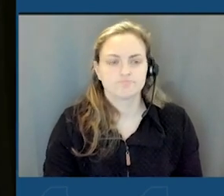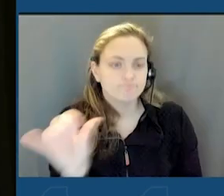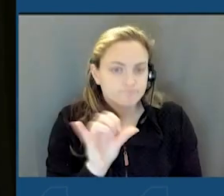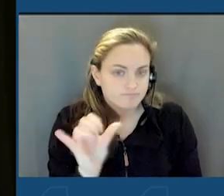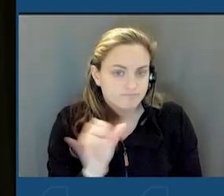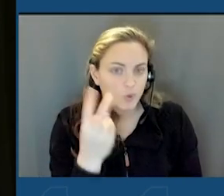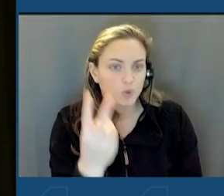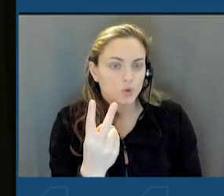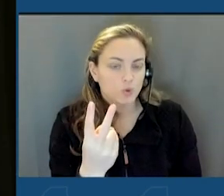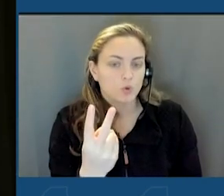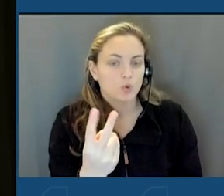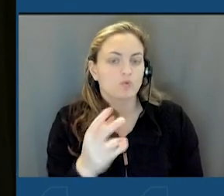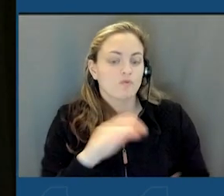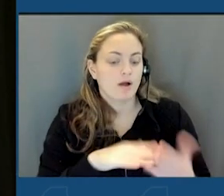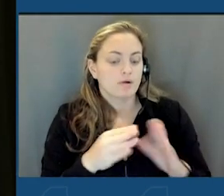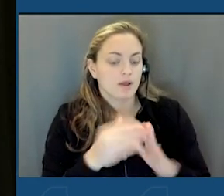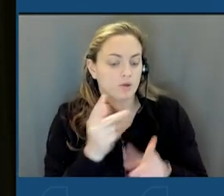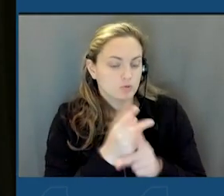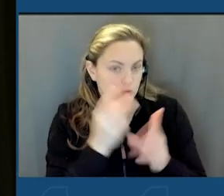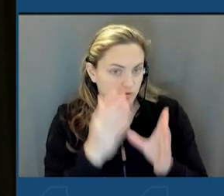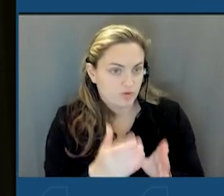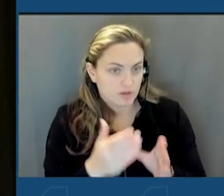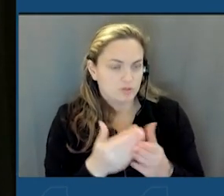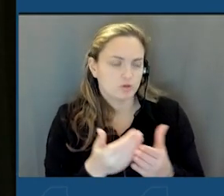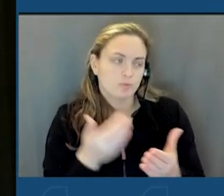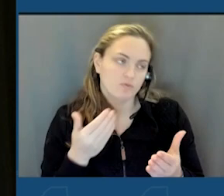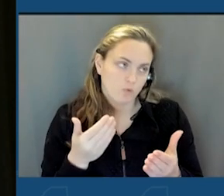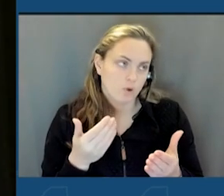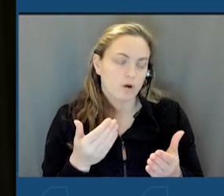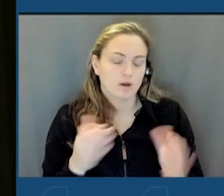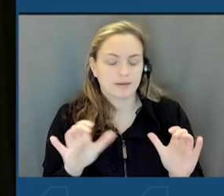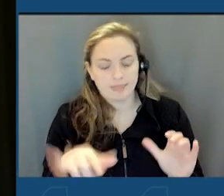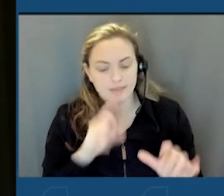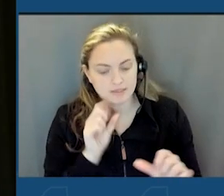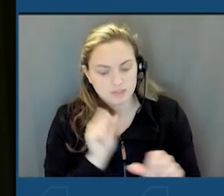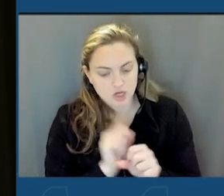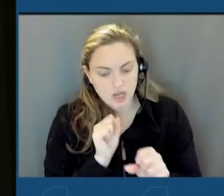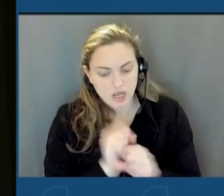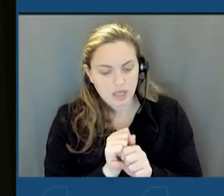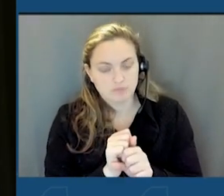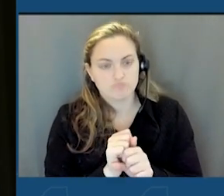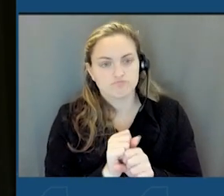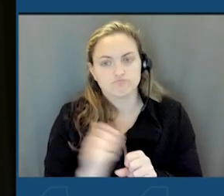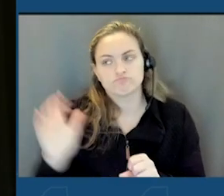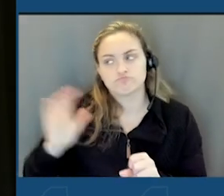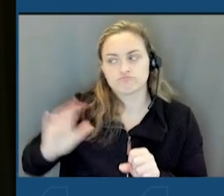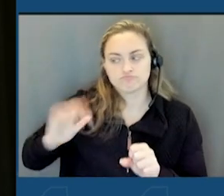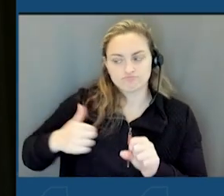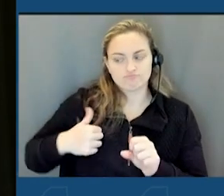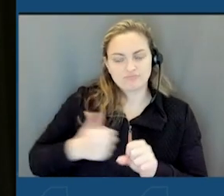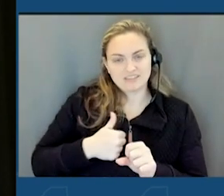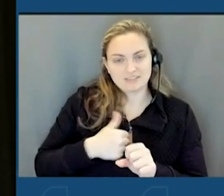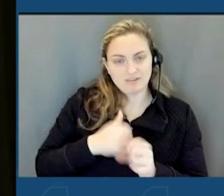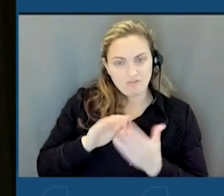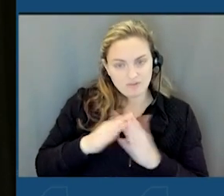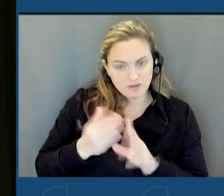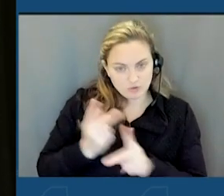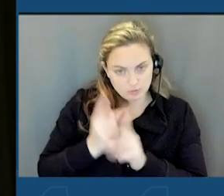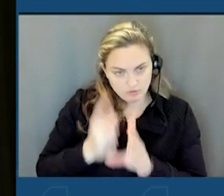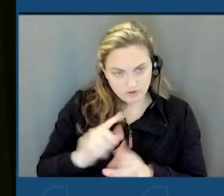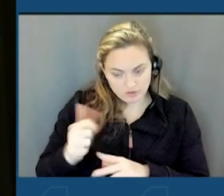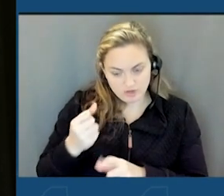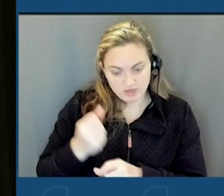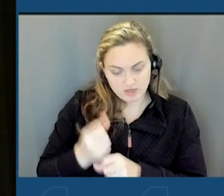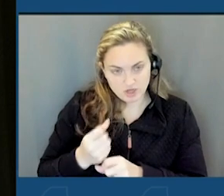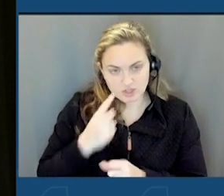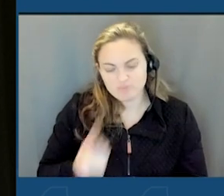our town supervisors, and before I did this job for the last 12 years, I was a town supervisor for 10 years. I